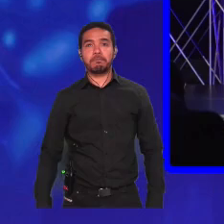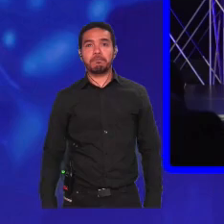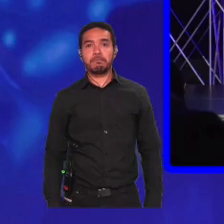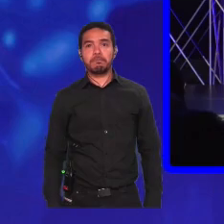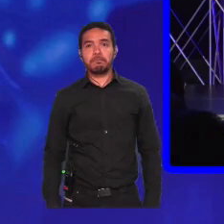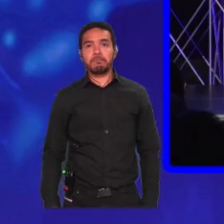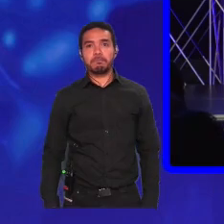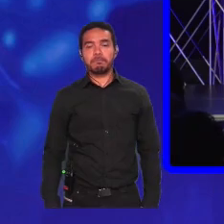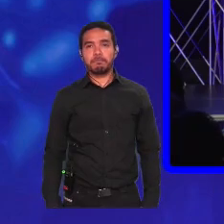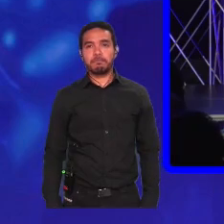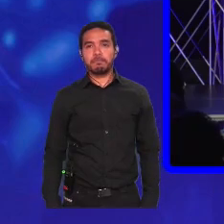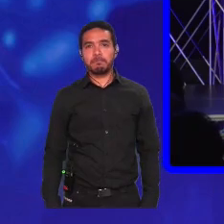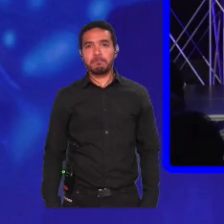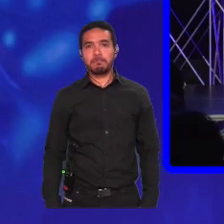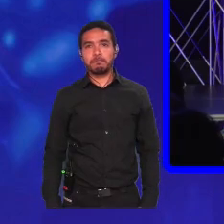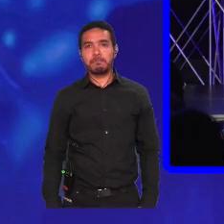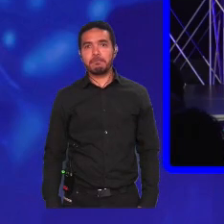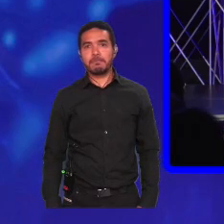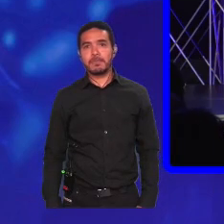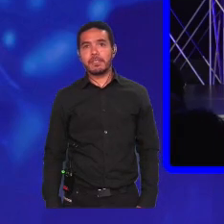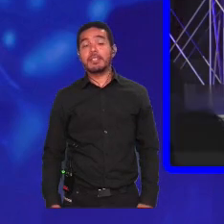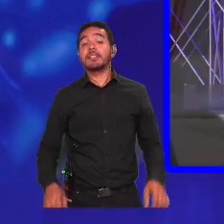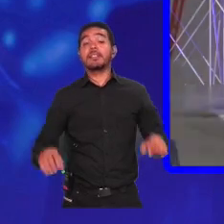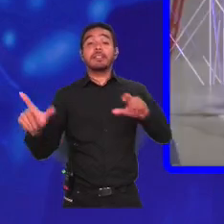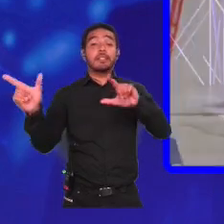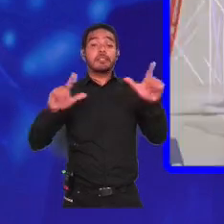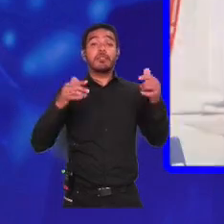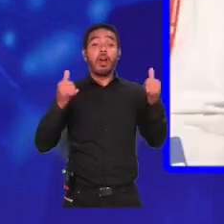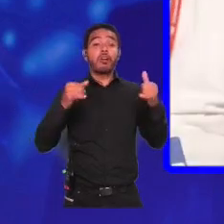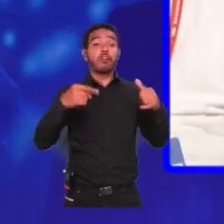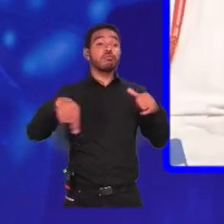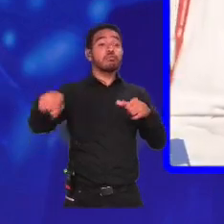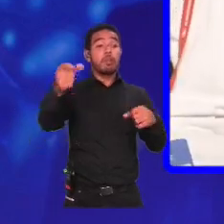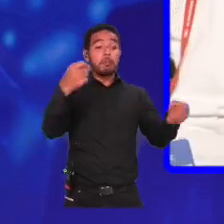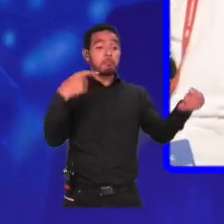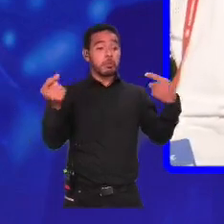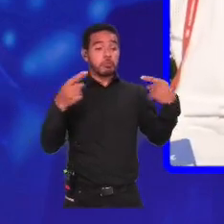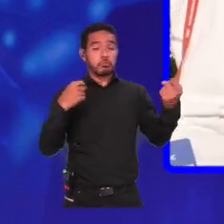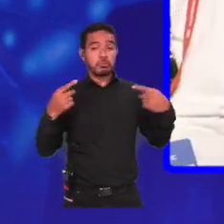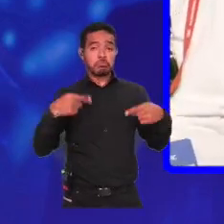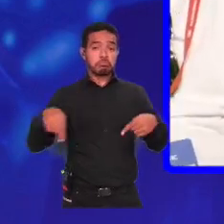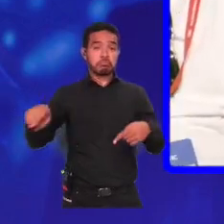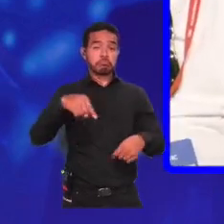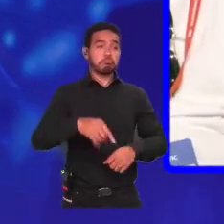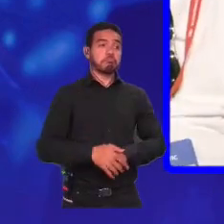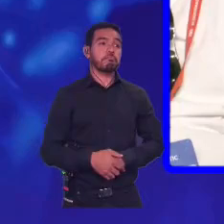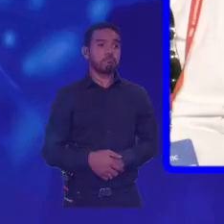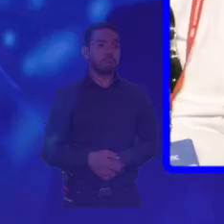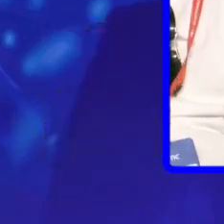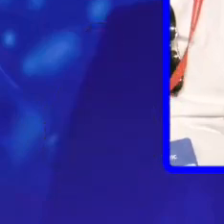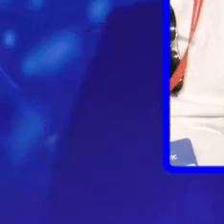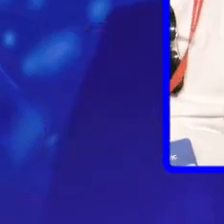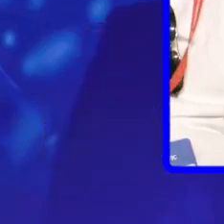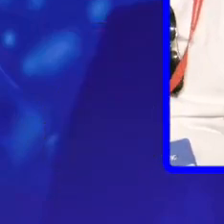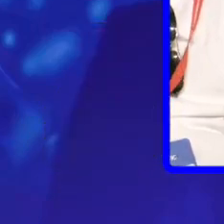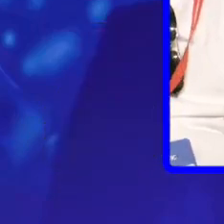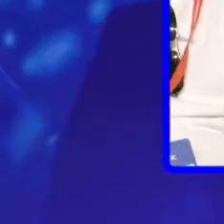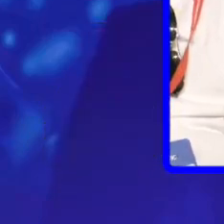So we are ready to take some questions from the crowd. So we have a microphone for